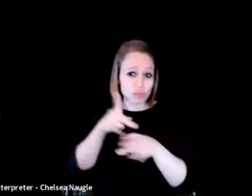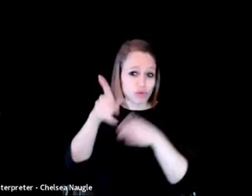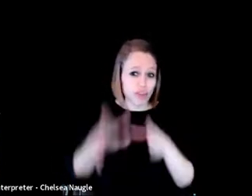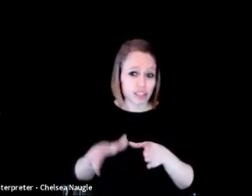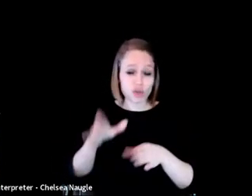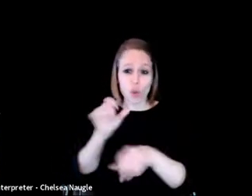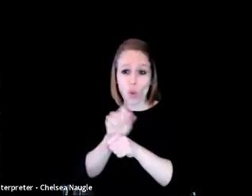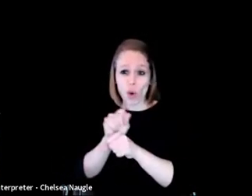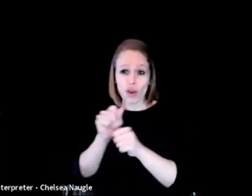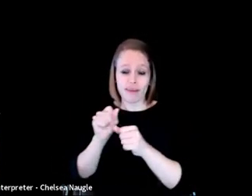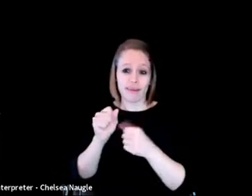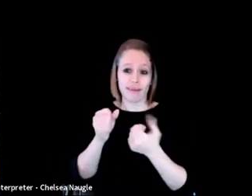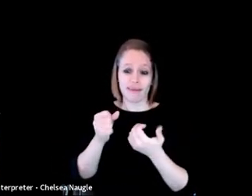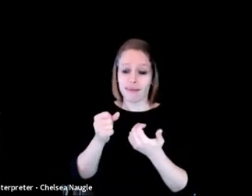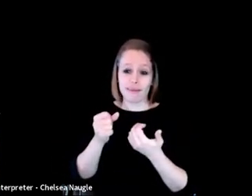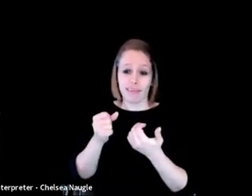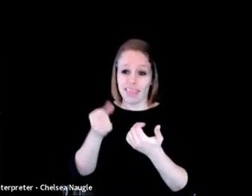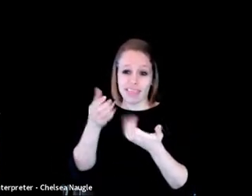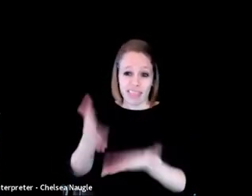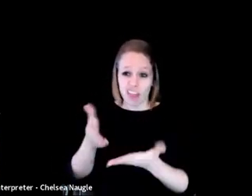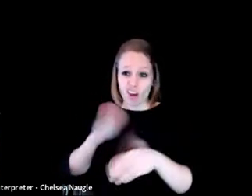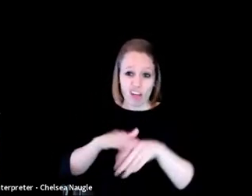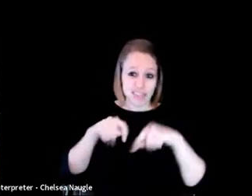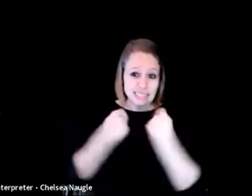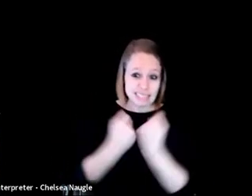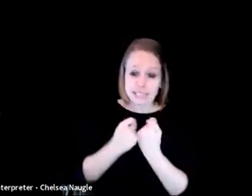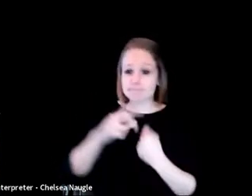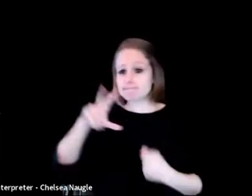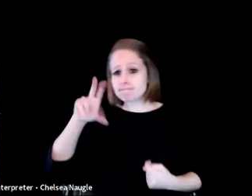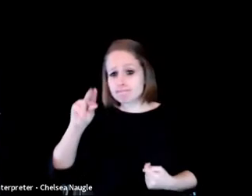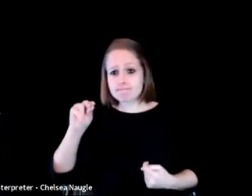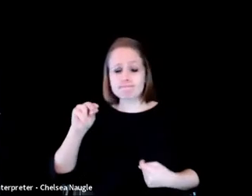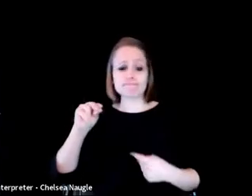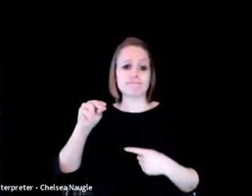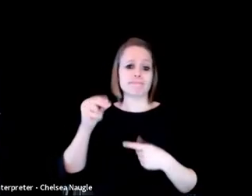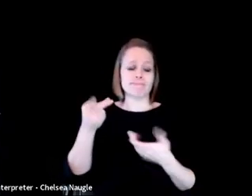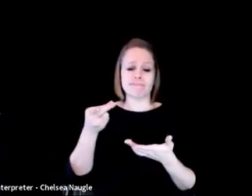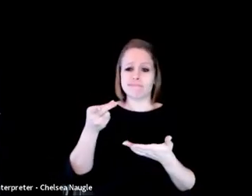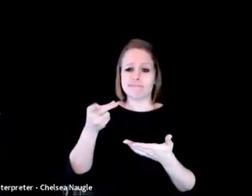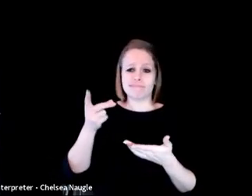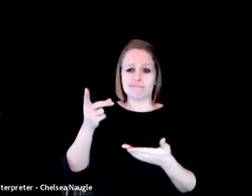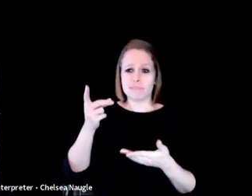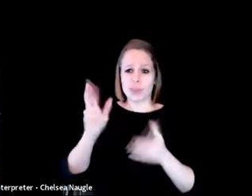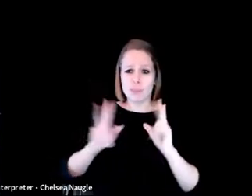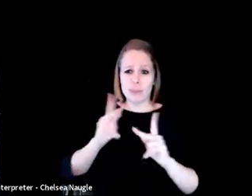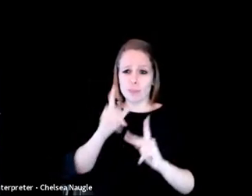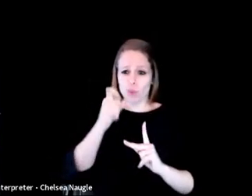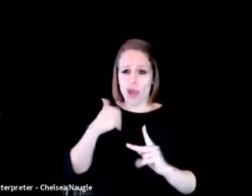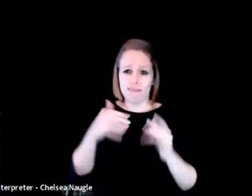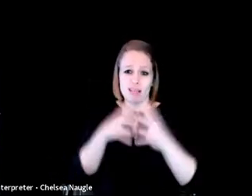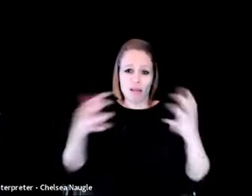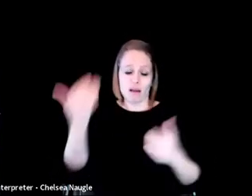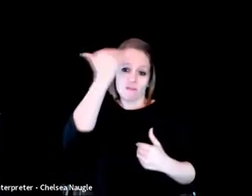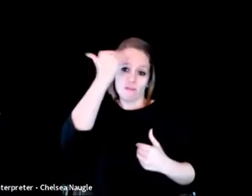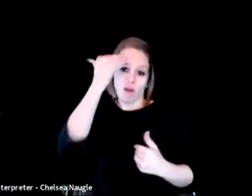a VI or a teacher of the deaf who is as knowledgeable in deaf blindness as they ought to be.